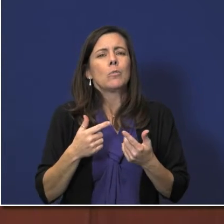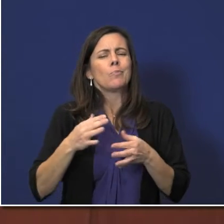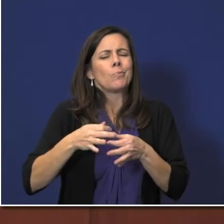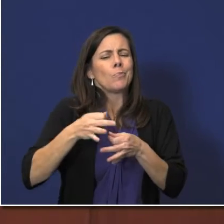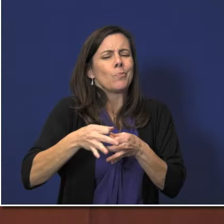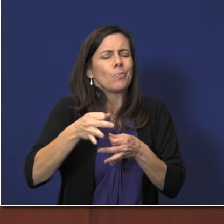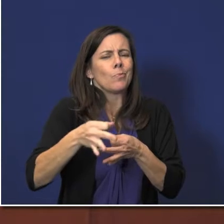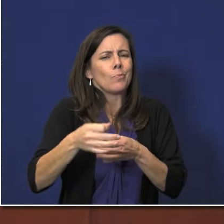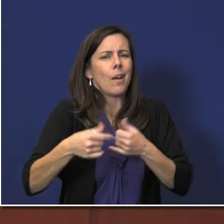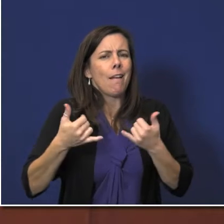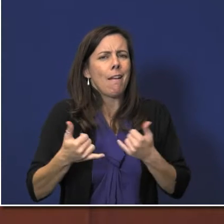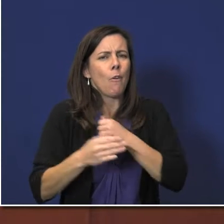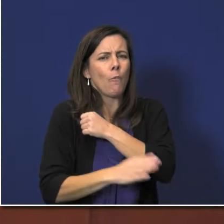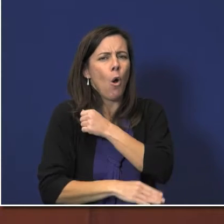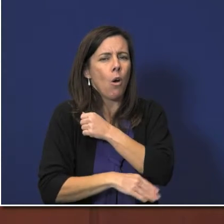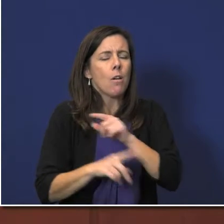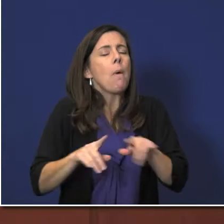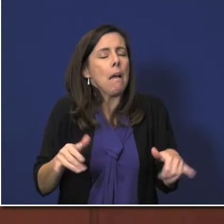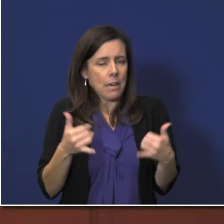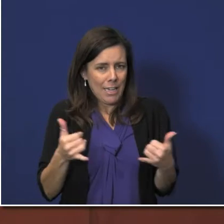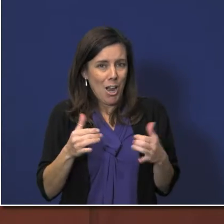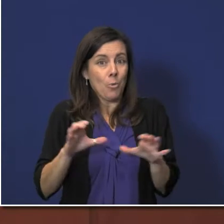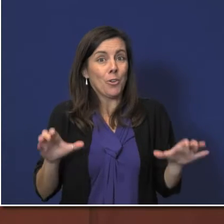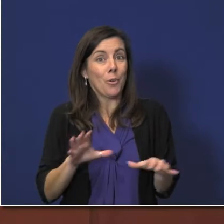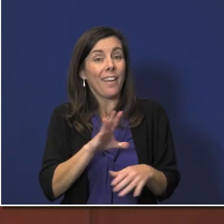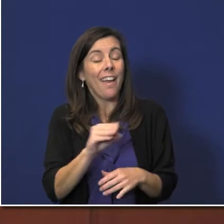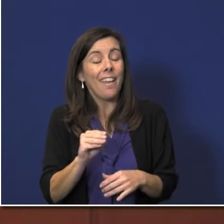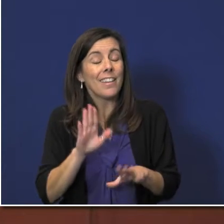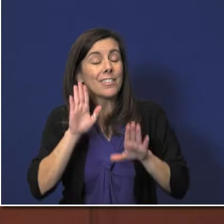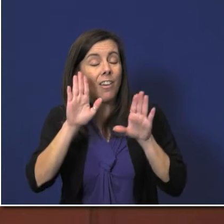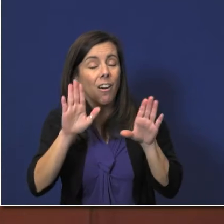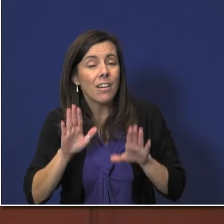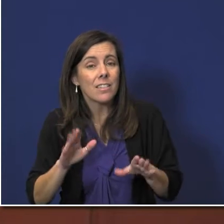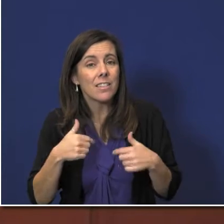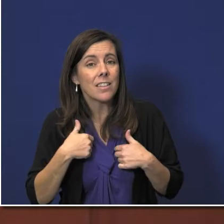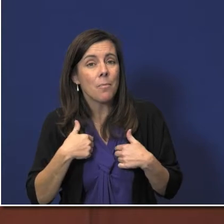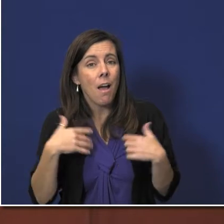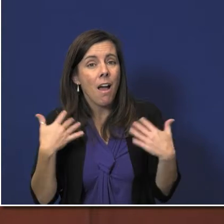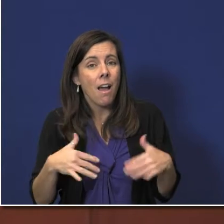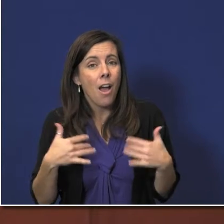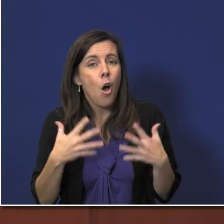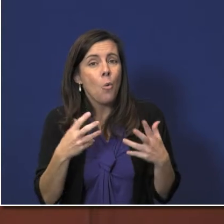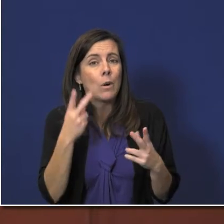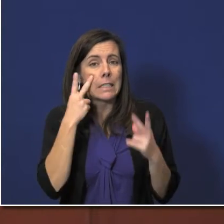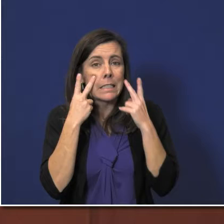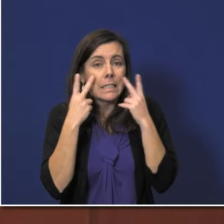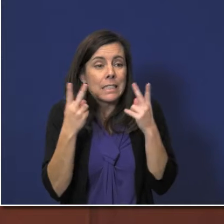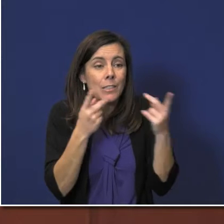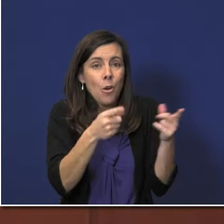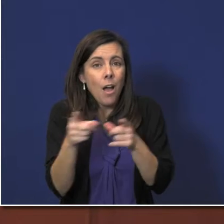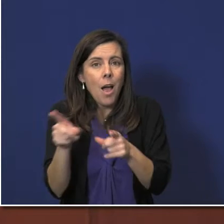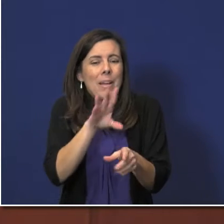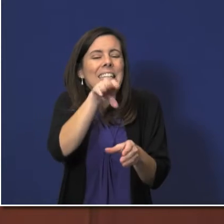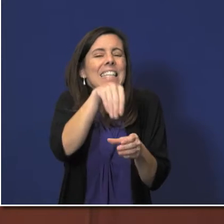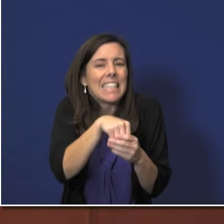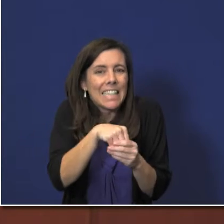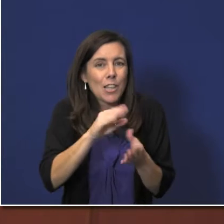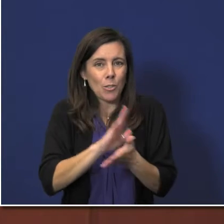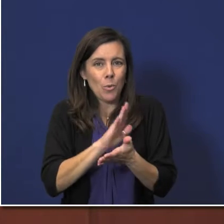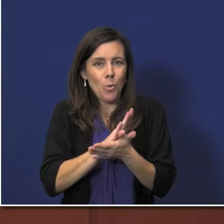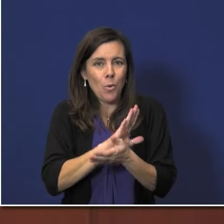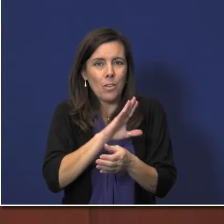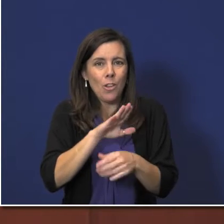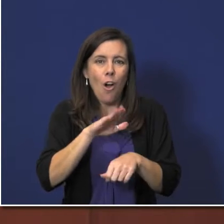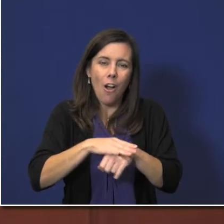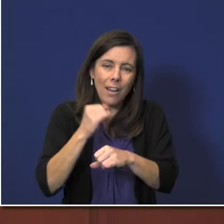we are doing it now, and it's been awesome. I really wanted to see what it was like in the schools on those 2